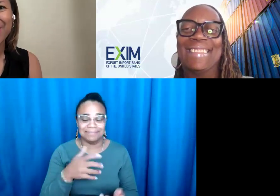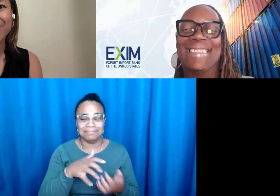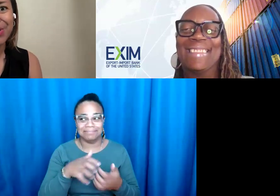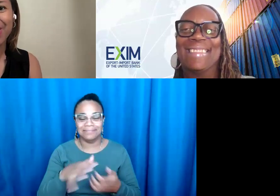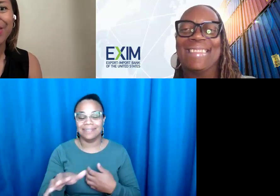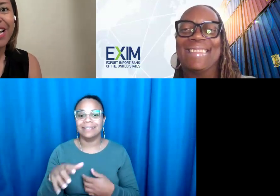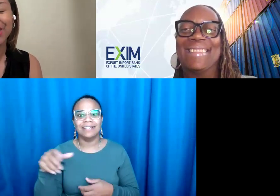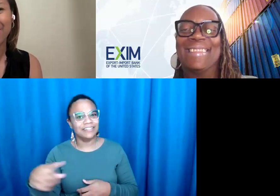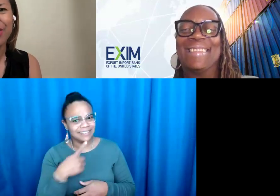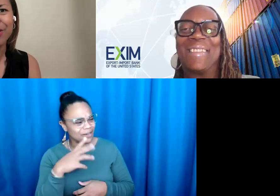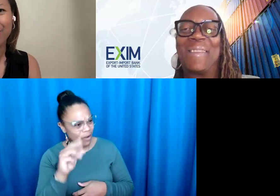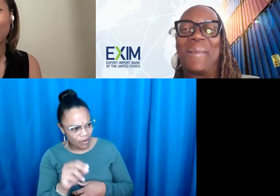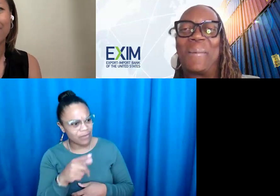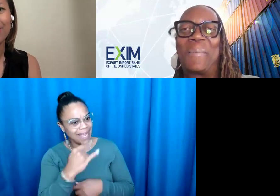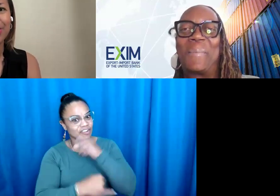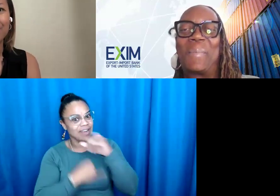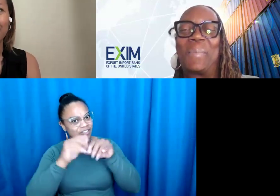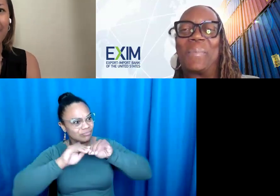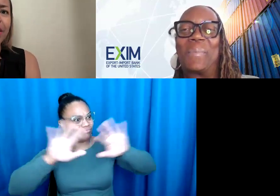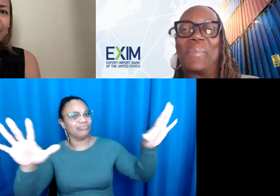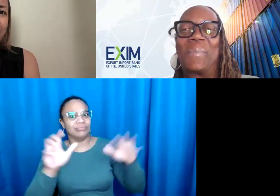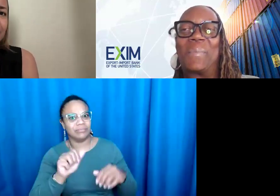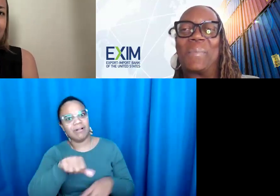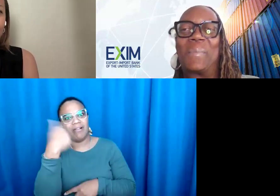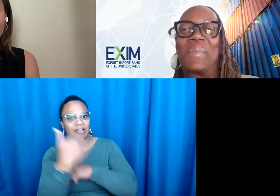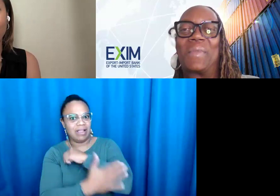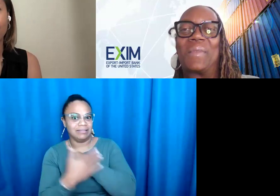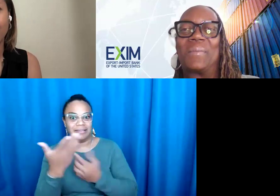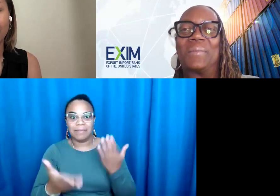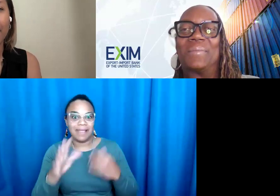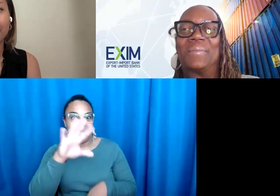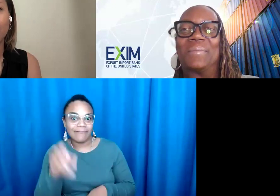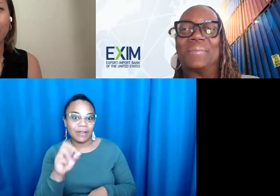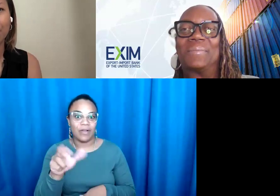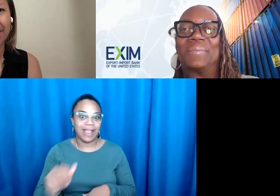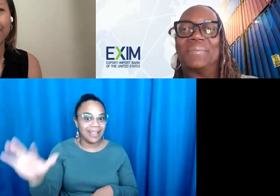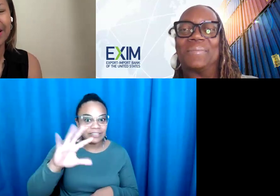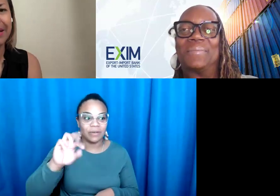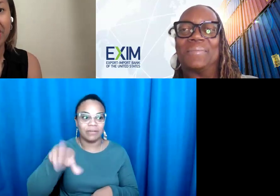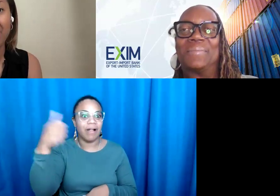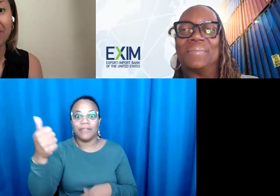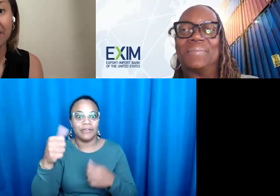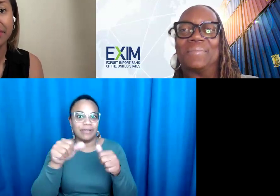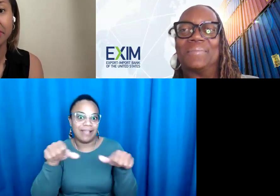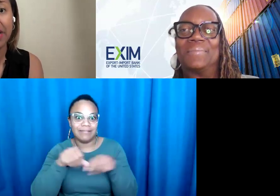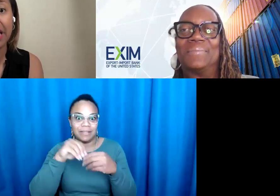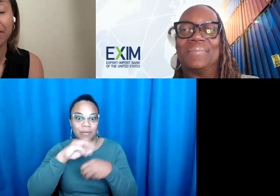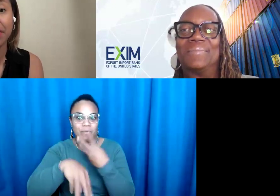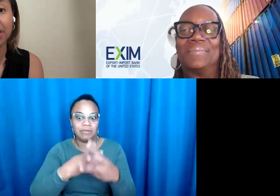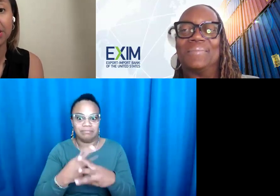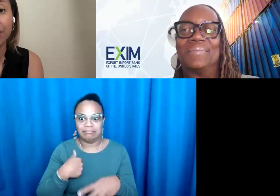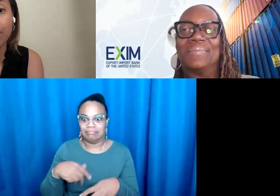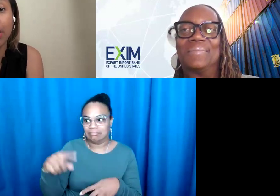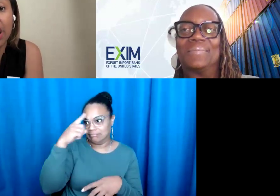And she's like, "No, internationally. Have you ever thought about, Africa or Asia or, other parts of the world?" And I was like, "No, I